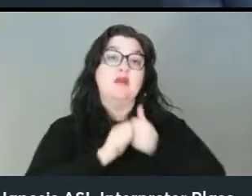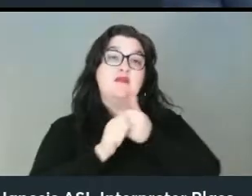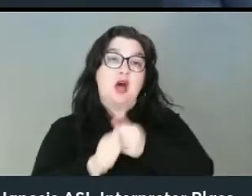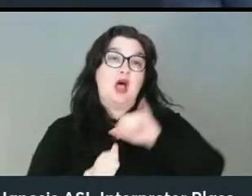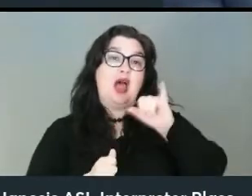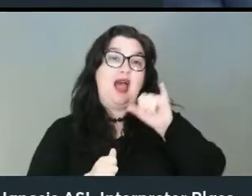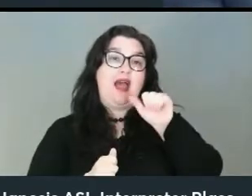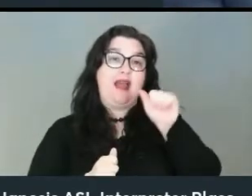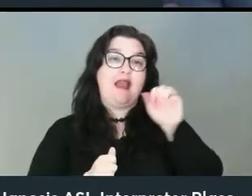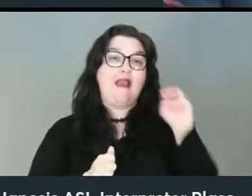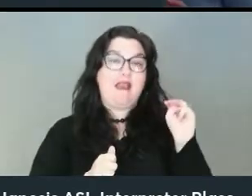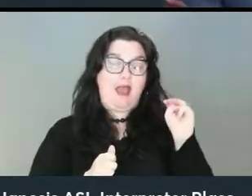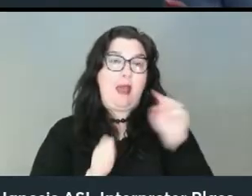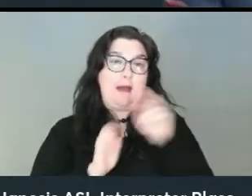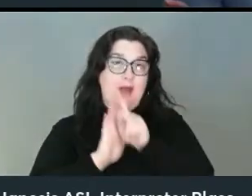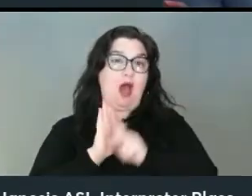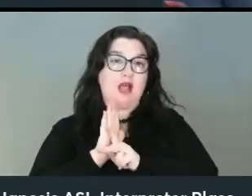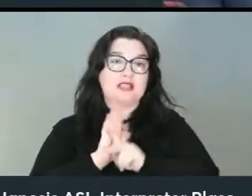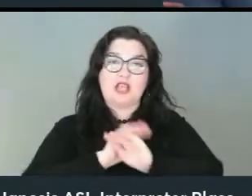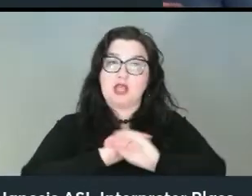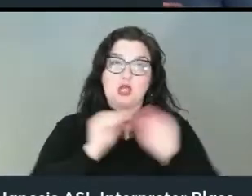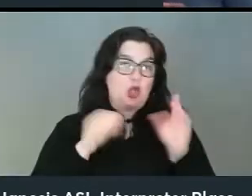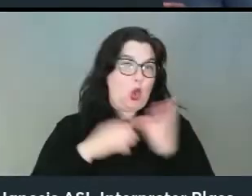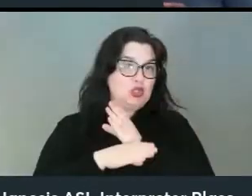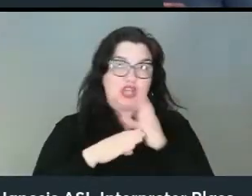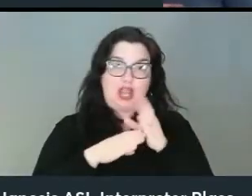account. However, if I keep going,